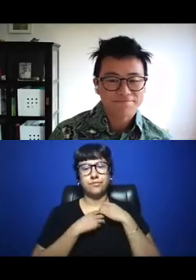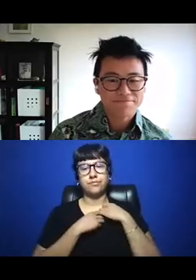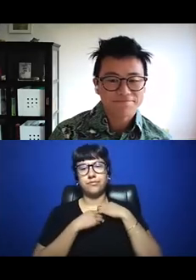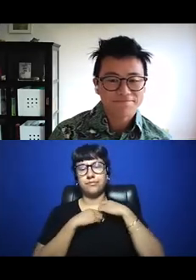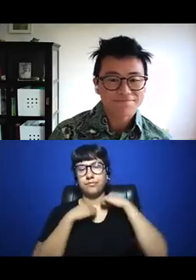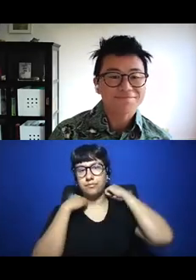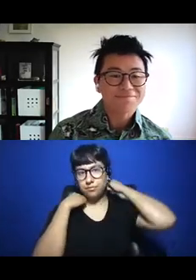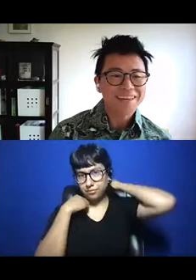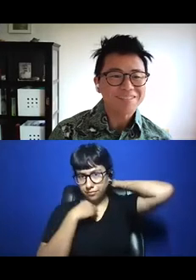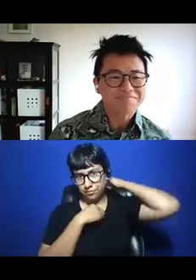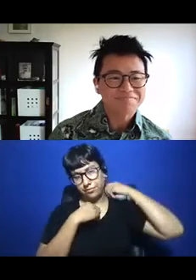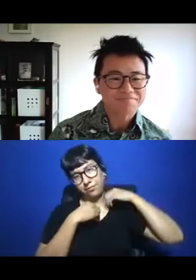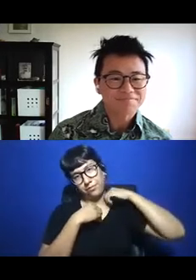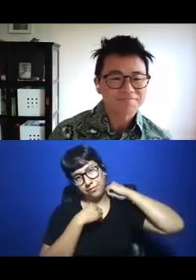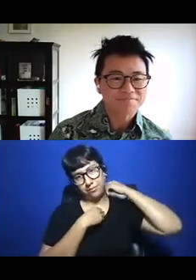Hi.